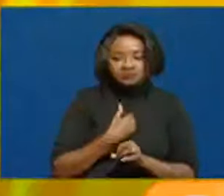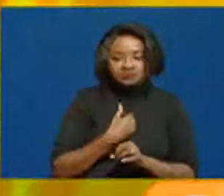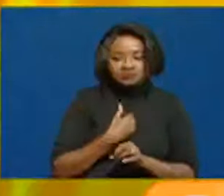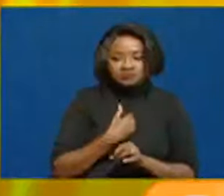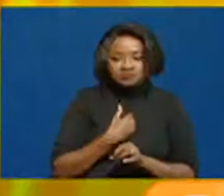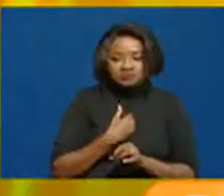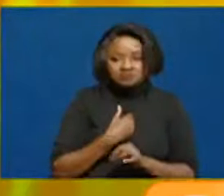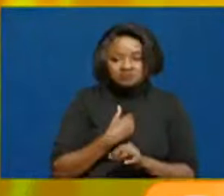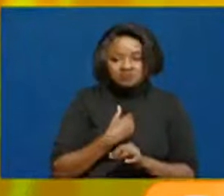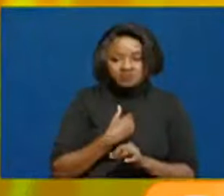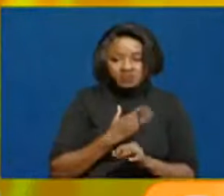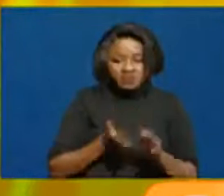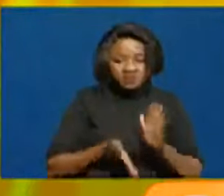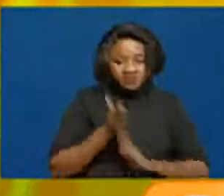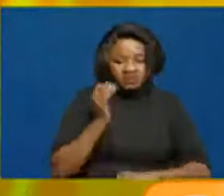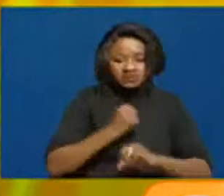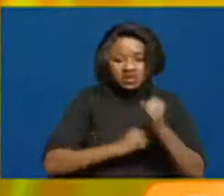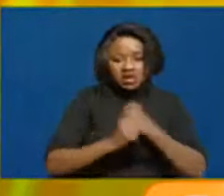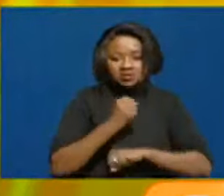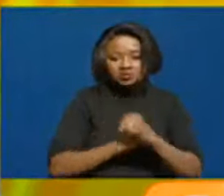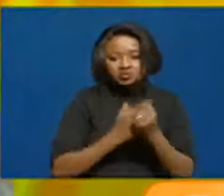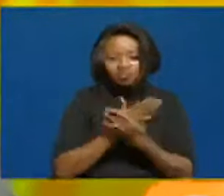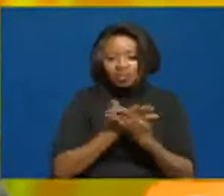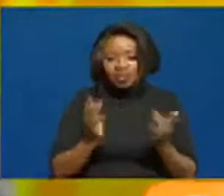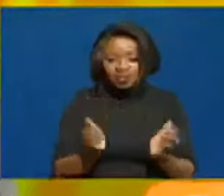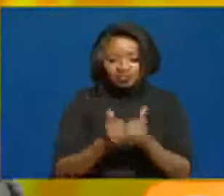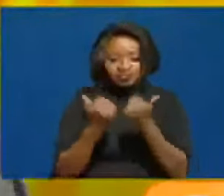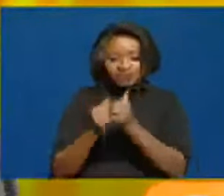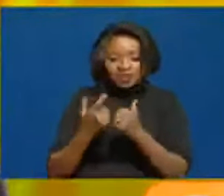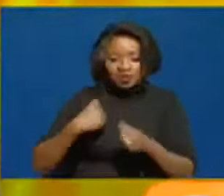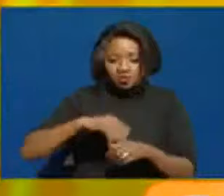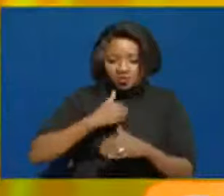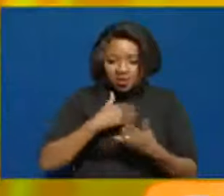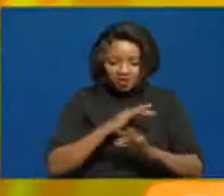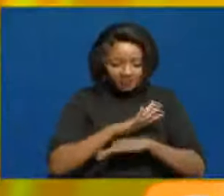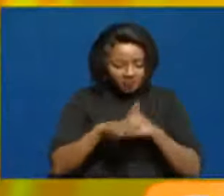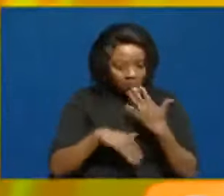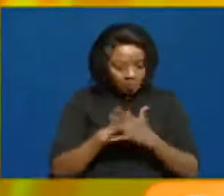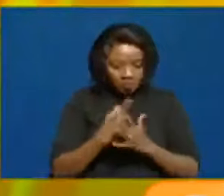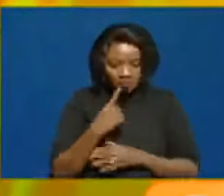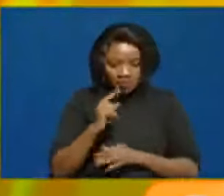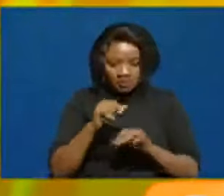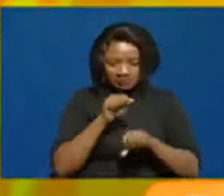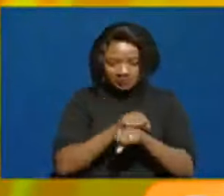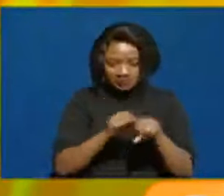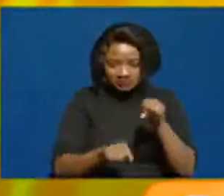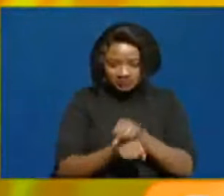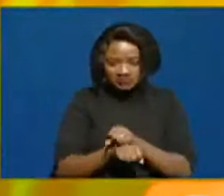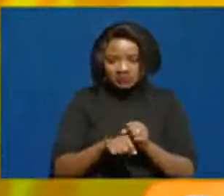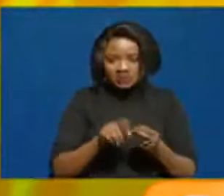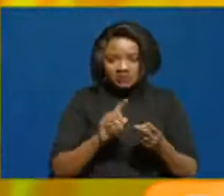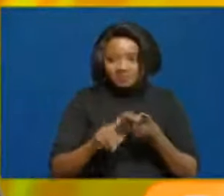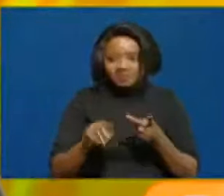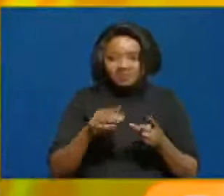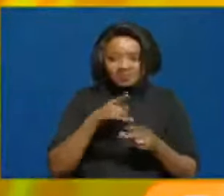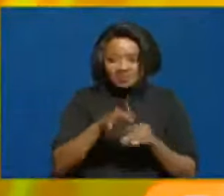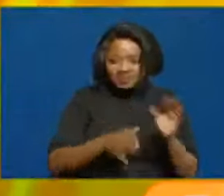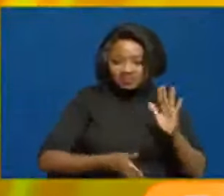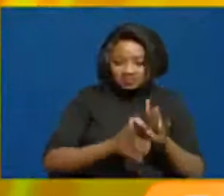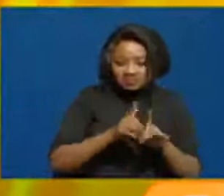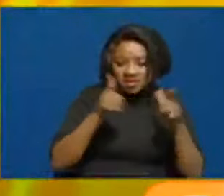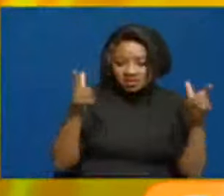response to incidents. We have all those structures that we go. The type of incident, is it a major incident, is it